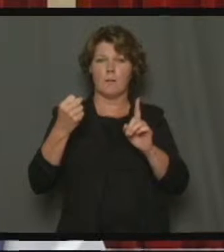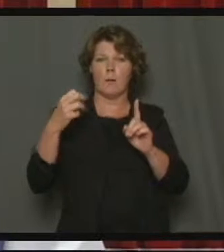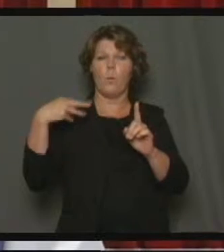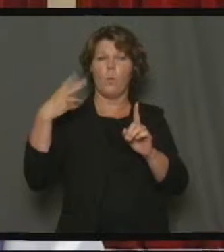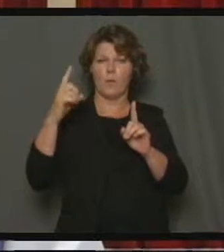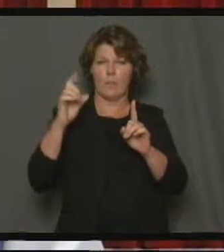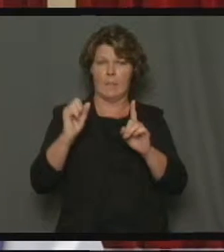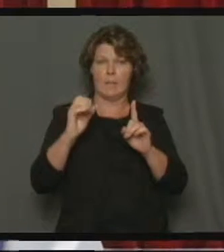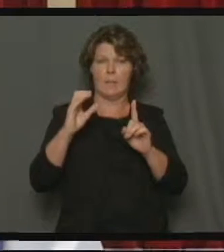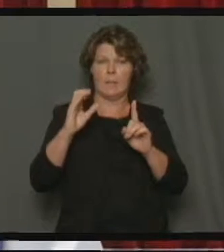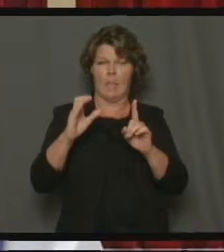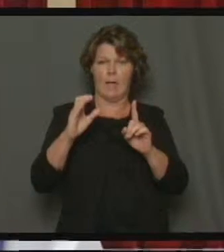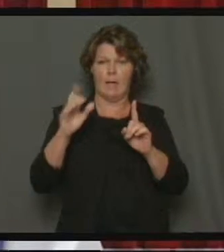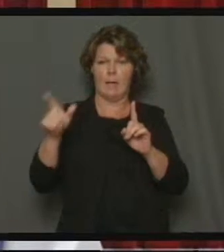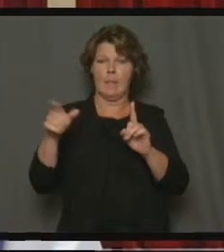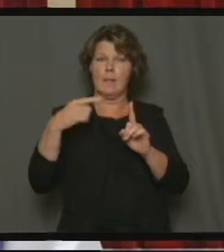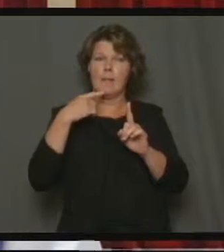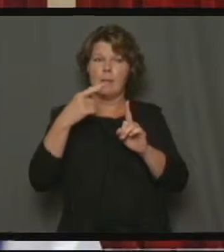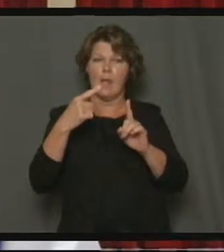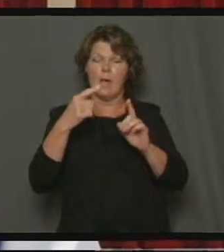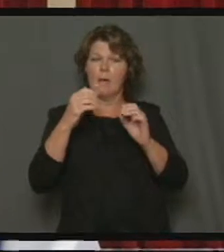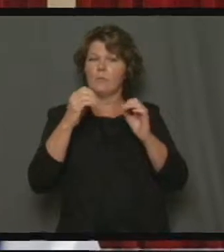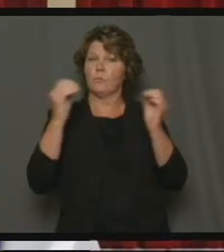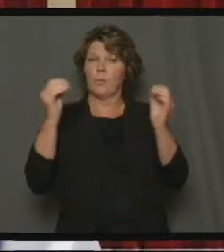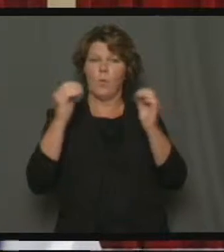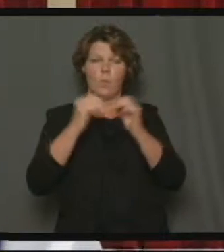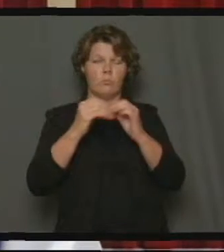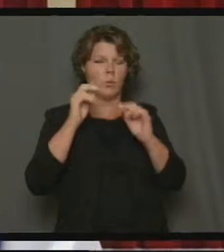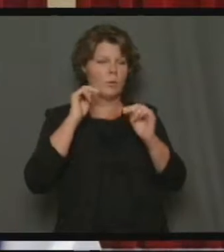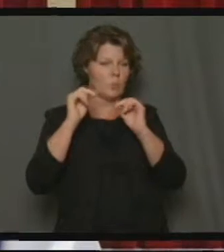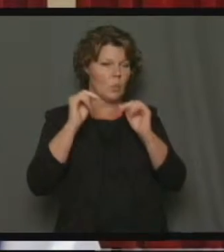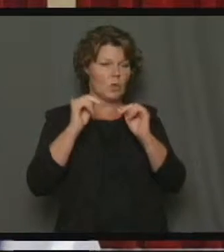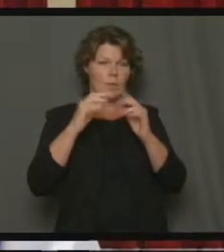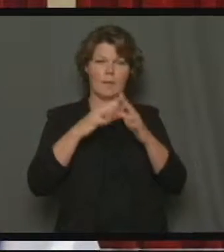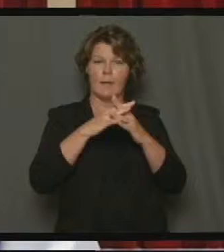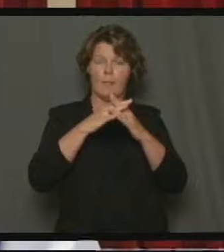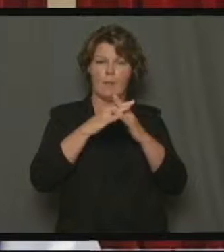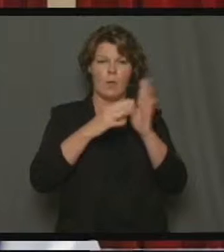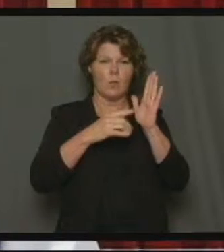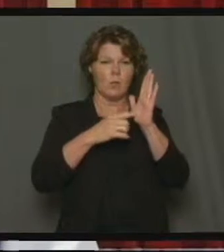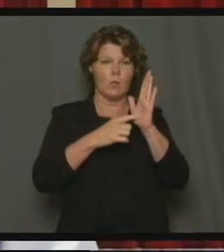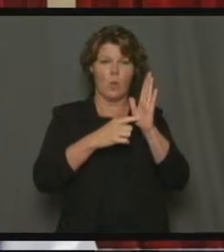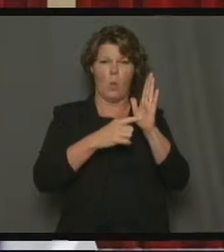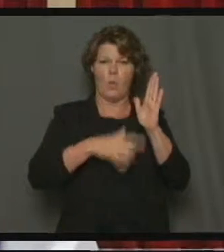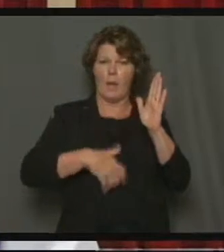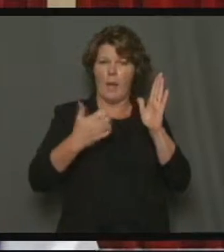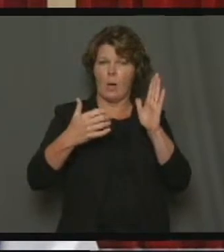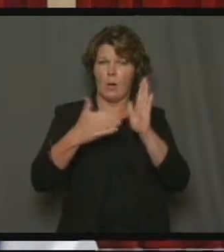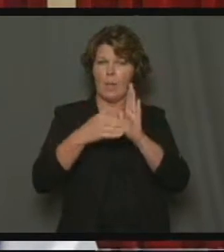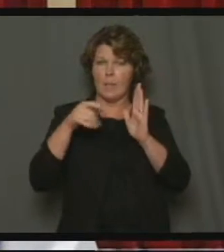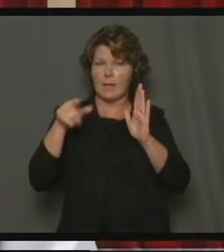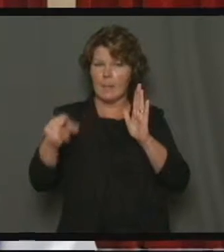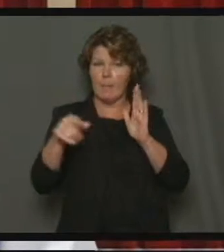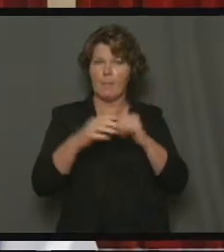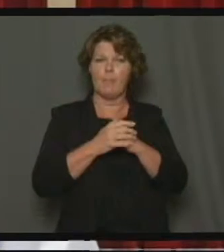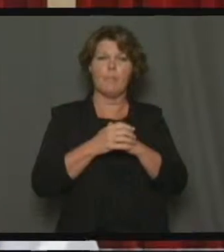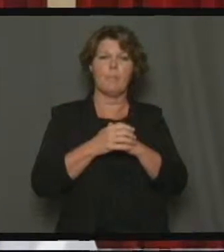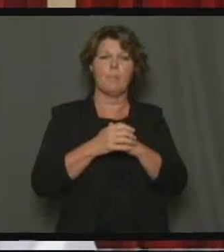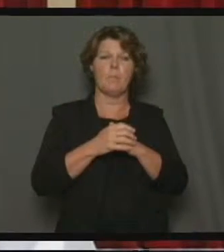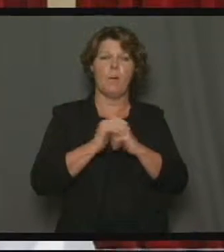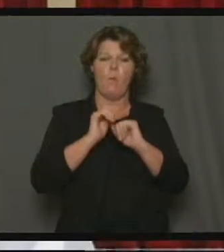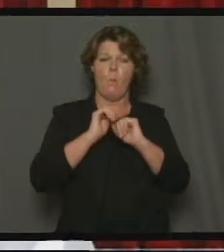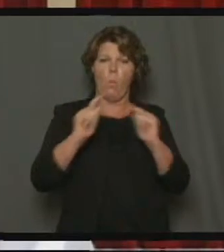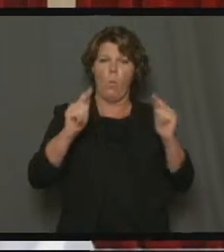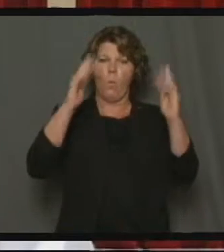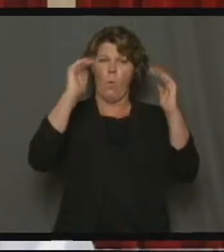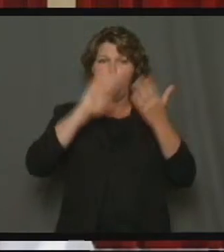were to announce that further negotiations would be fruitless, that America had revealed its hostile attitude toward Japan, and that all